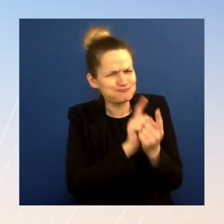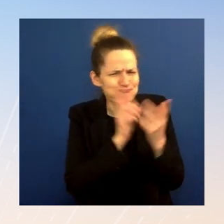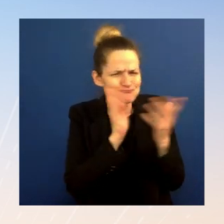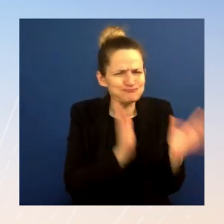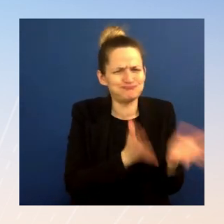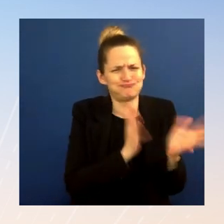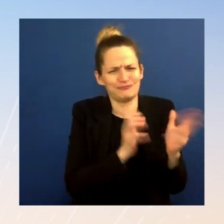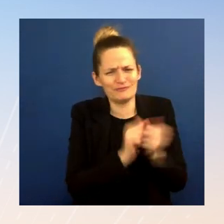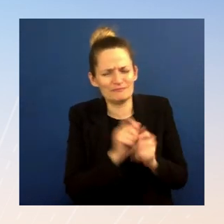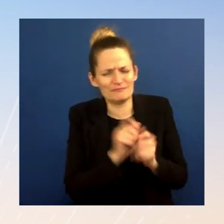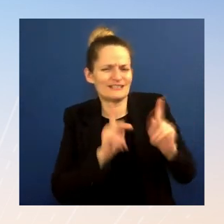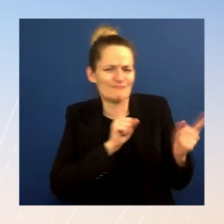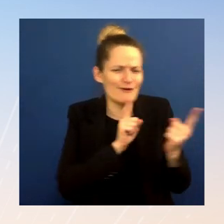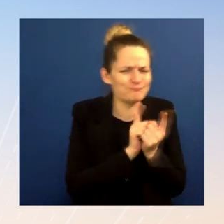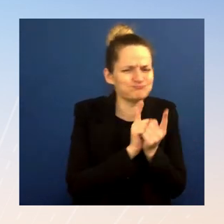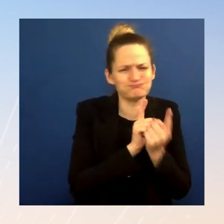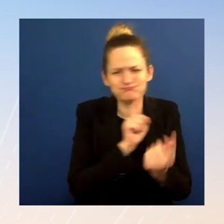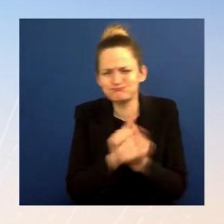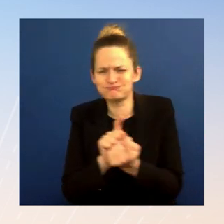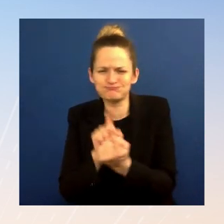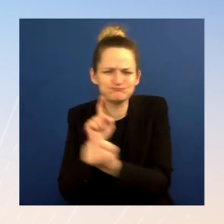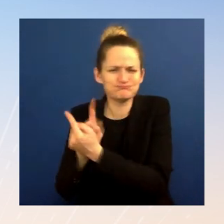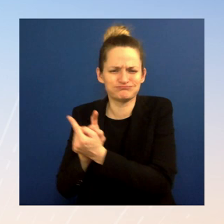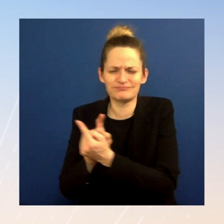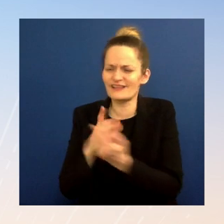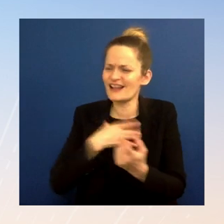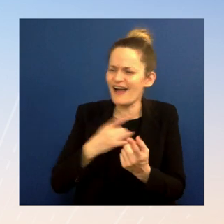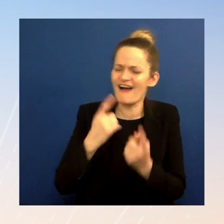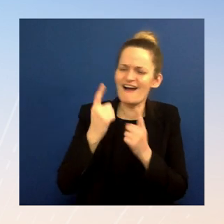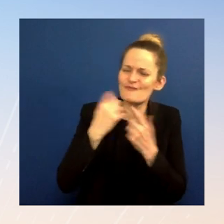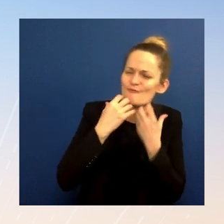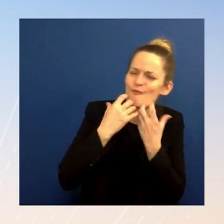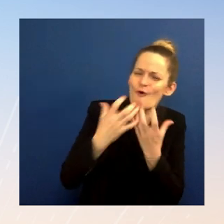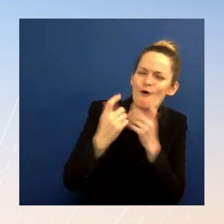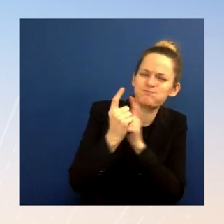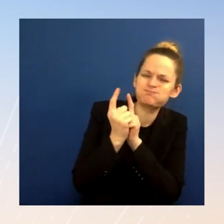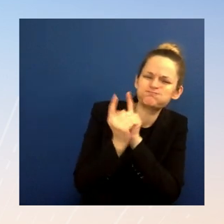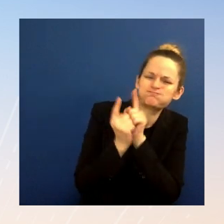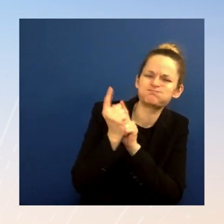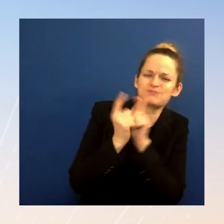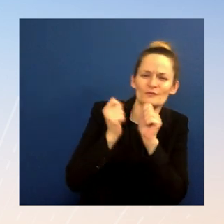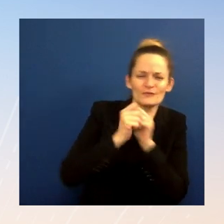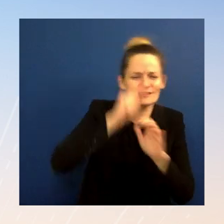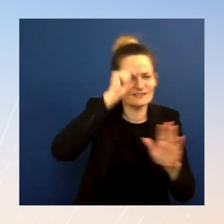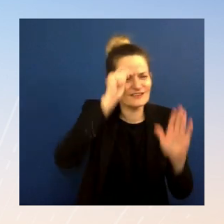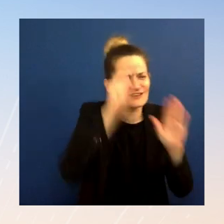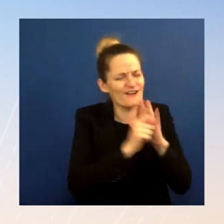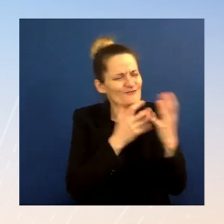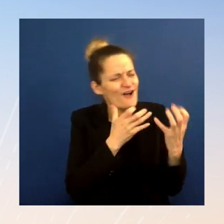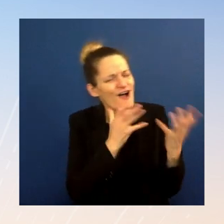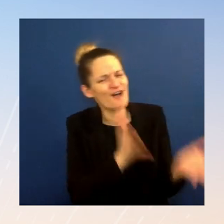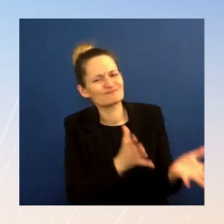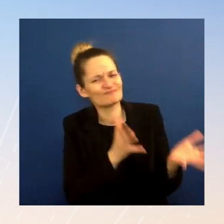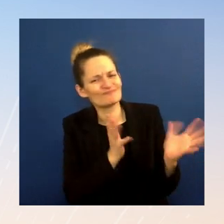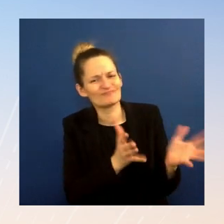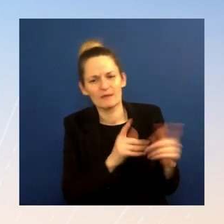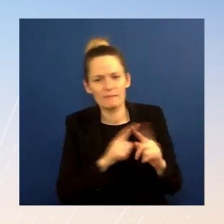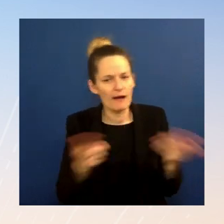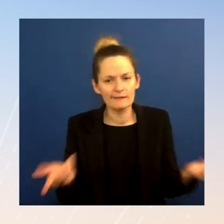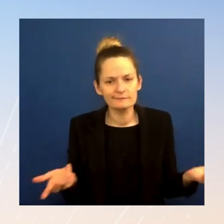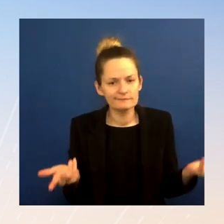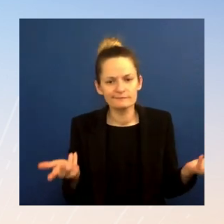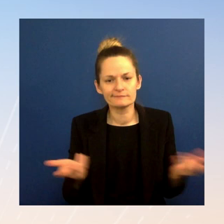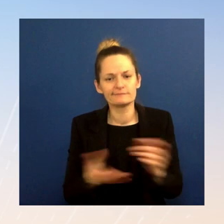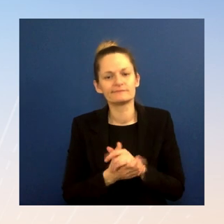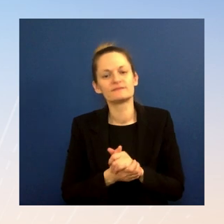meeting today. There will be more in the future. We certainly understand we are still facing the pandemic, and there are more events that he has been